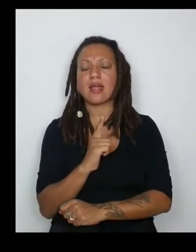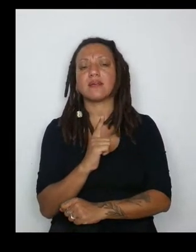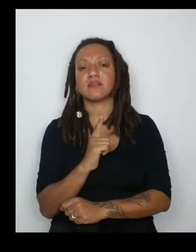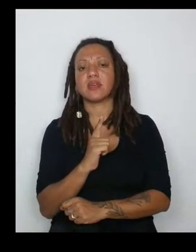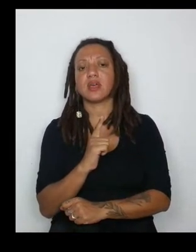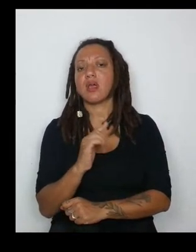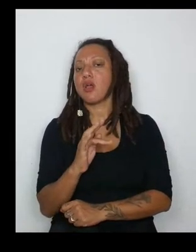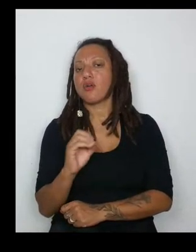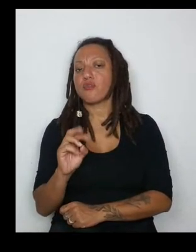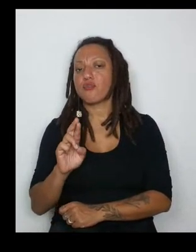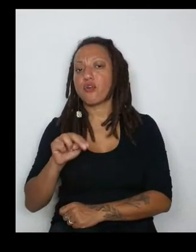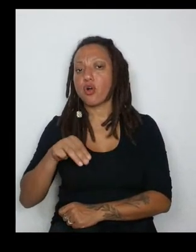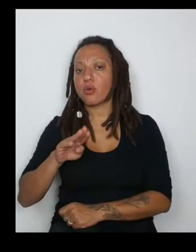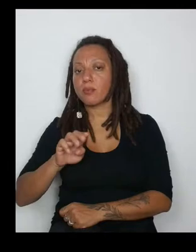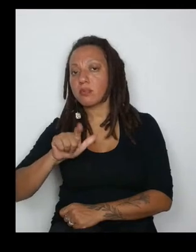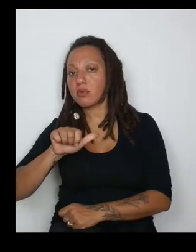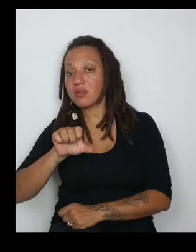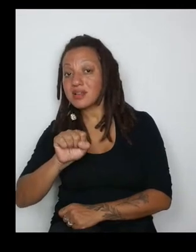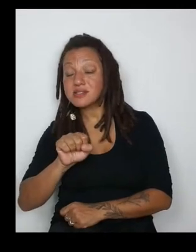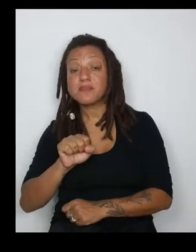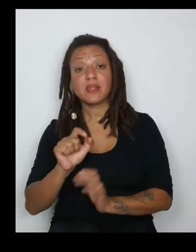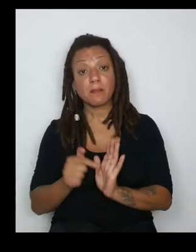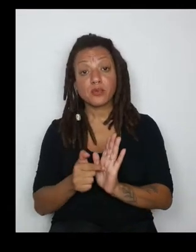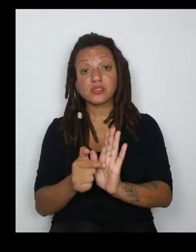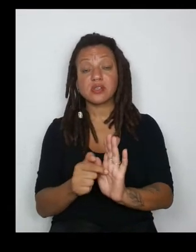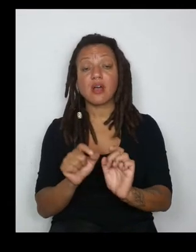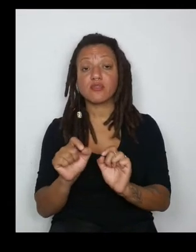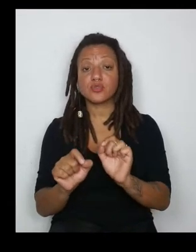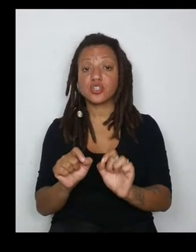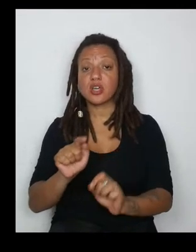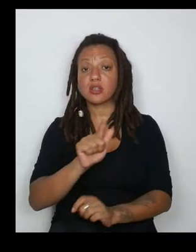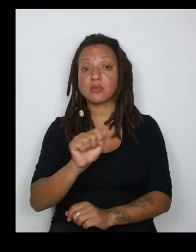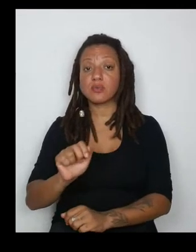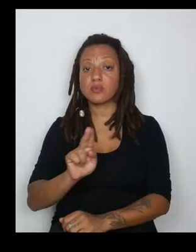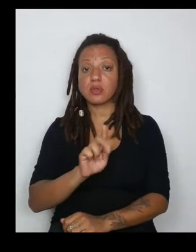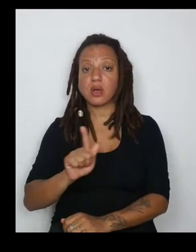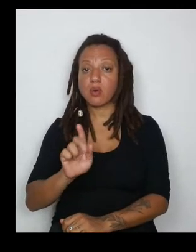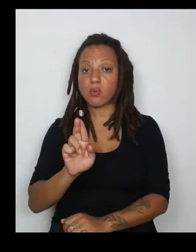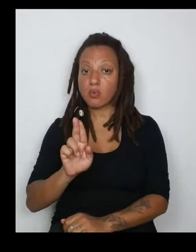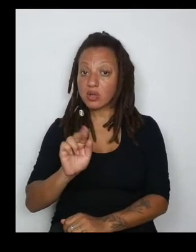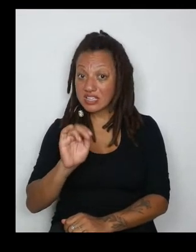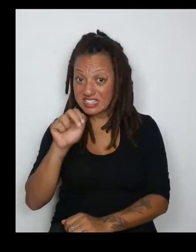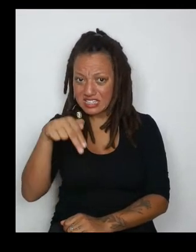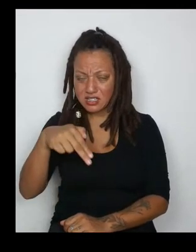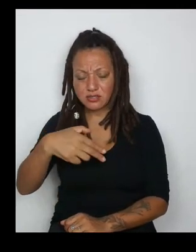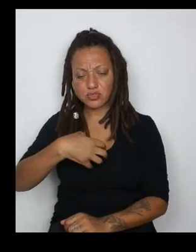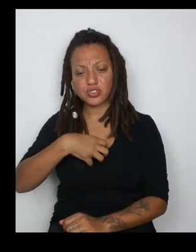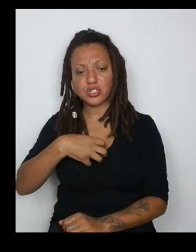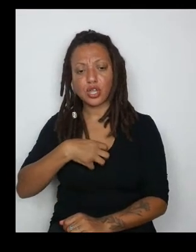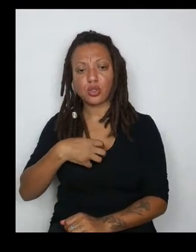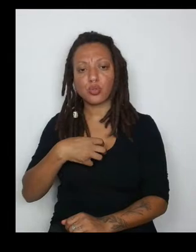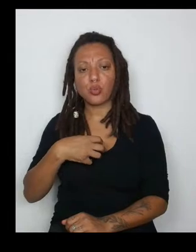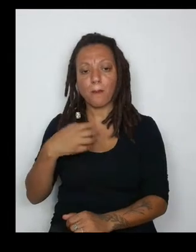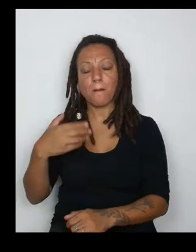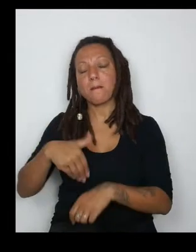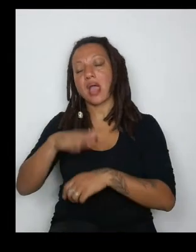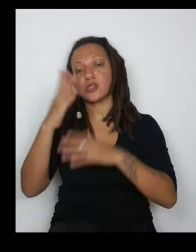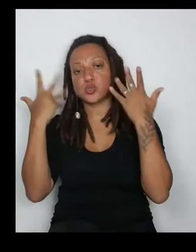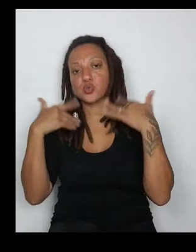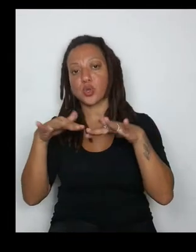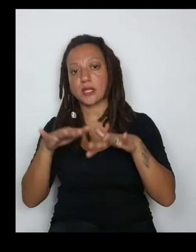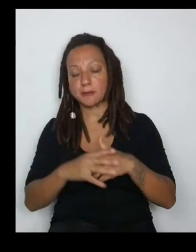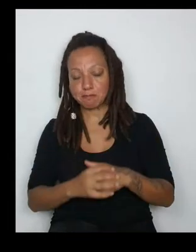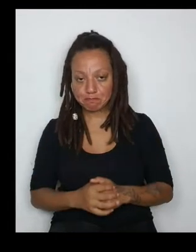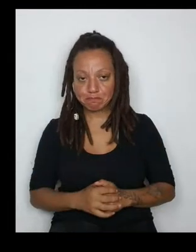destabilized so the politics of showing gogan now can as my colleagues have shown trigger all kinds of